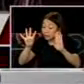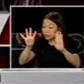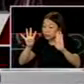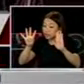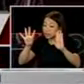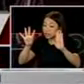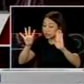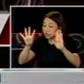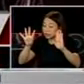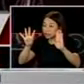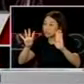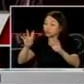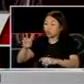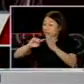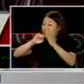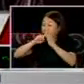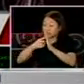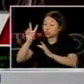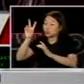from 2002 to